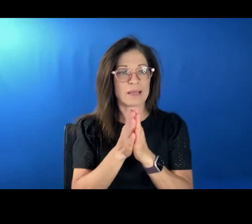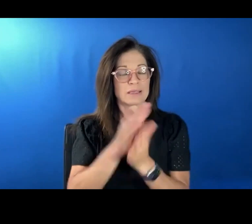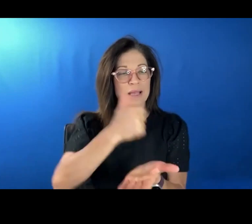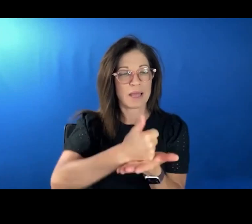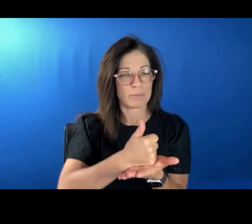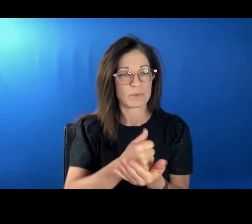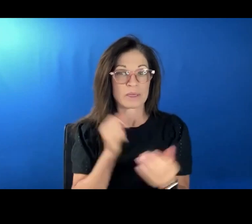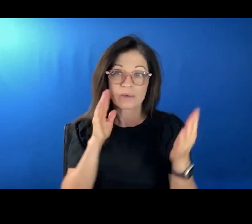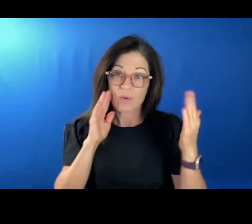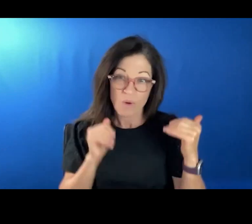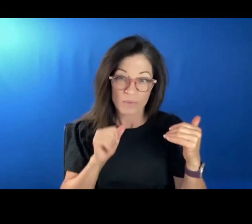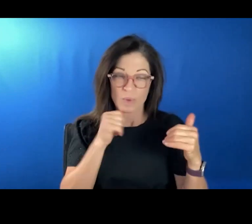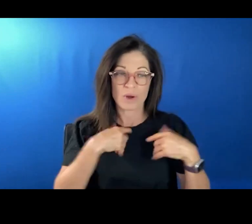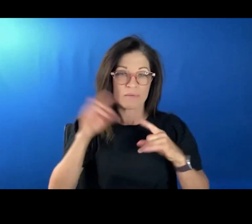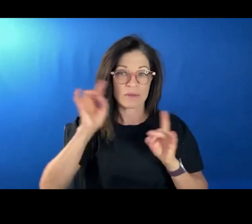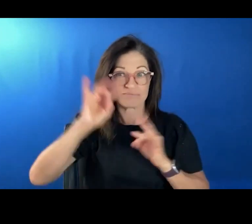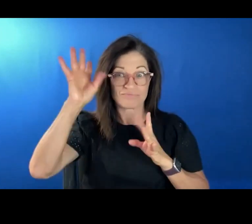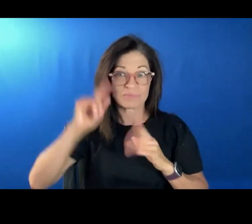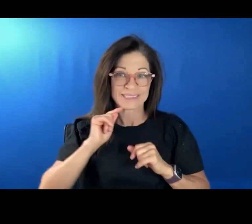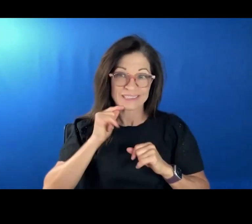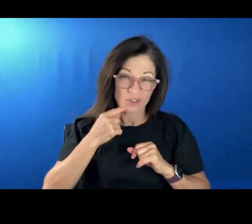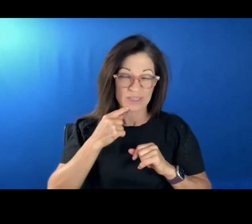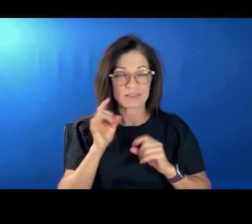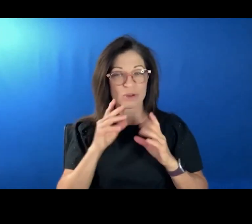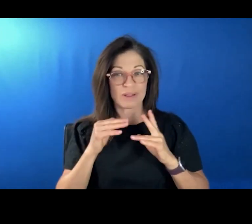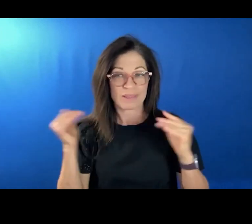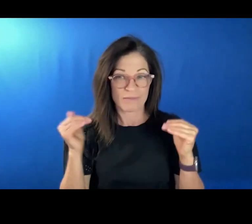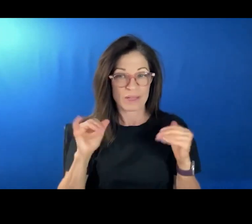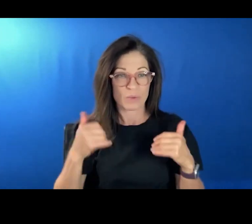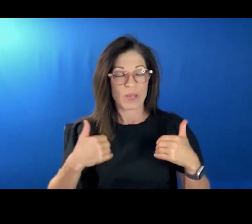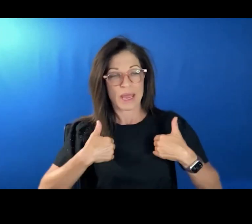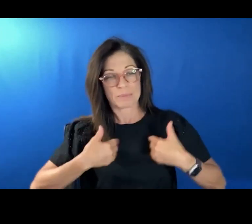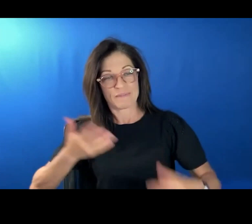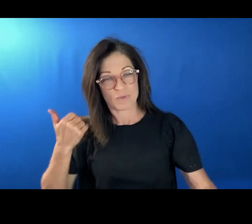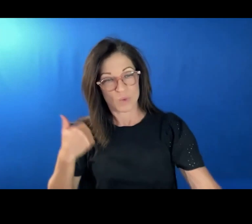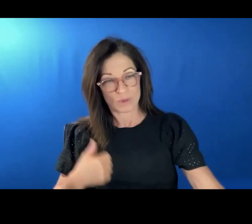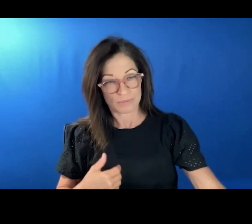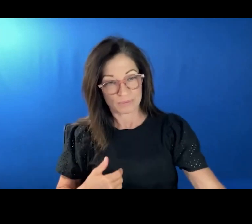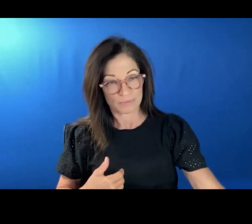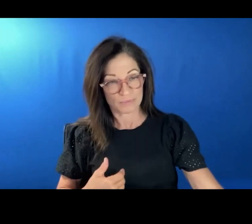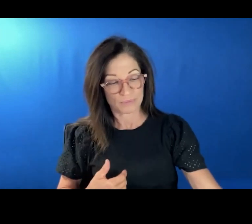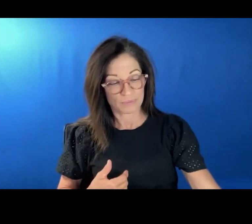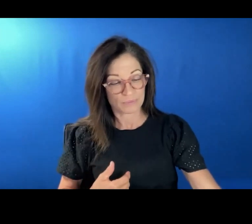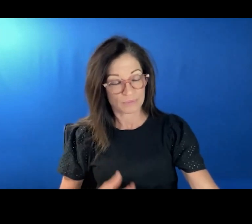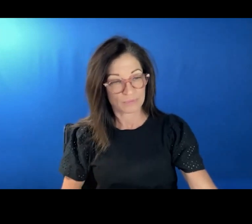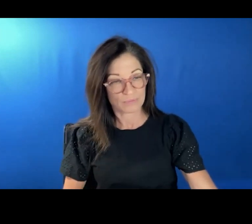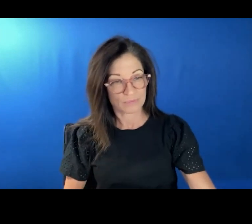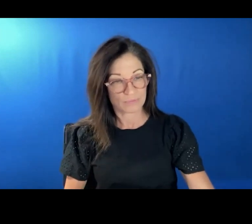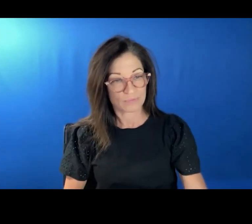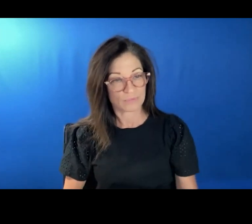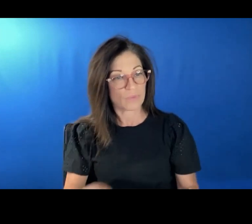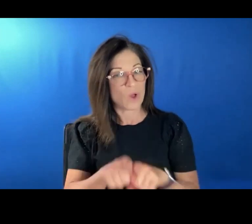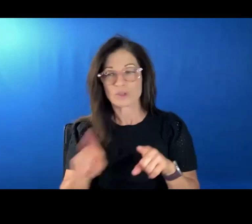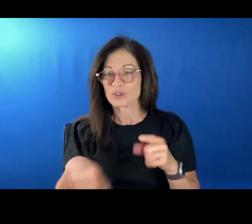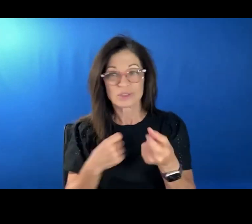don't get to that extreme crisis level that we were at before, as well as just kind of supporting